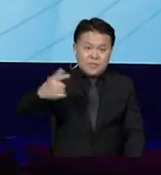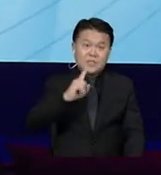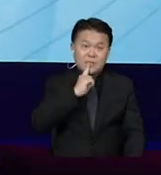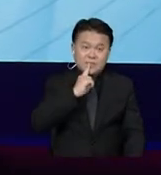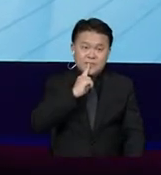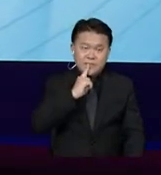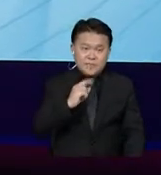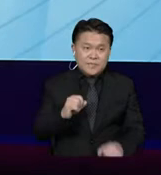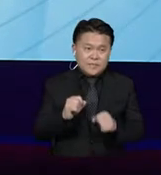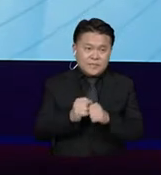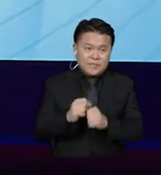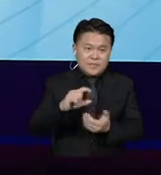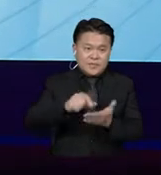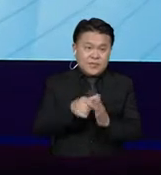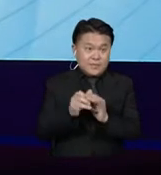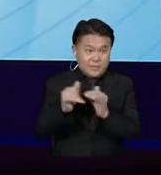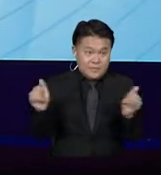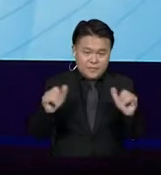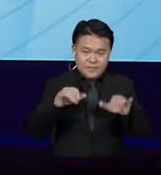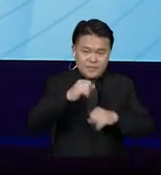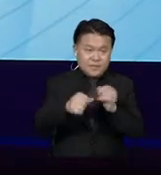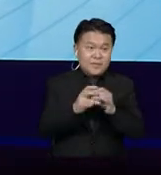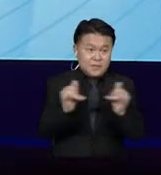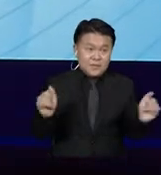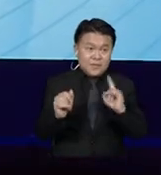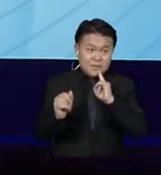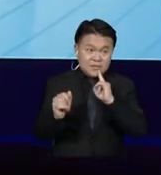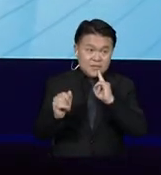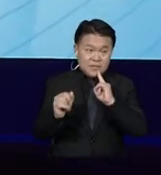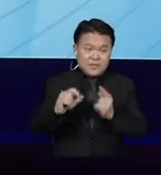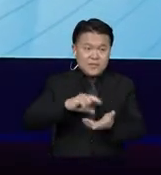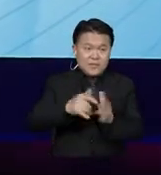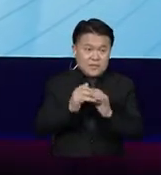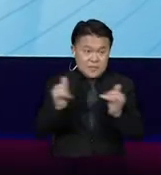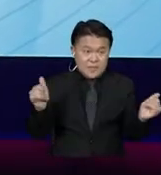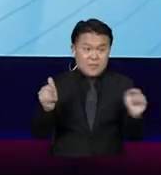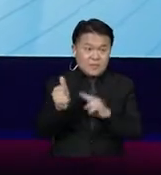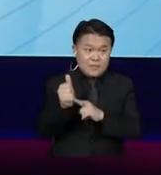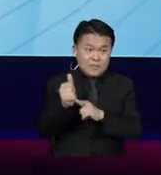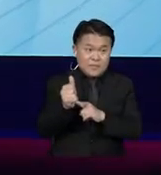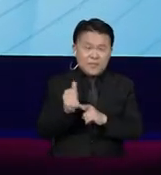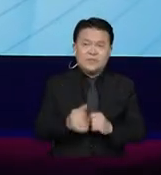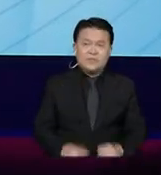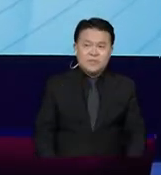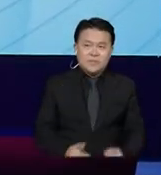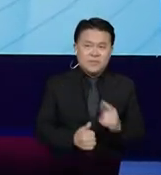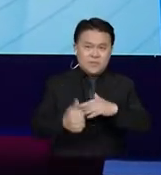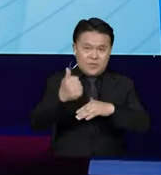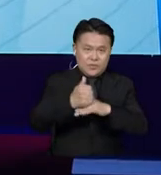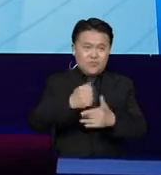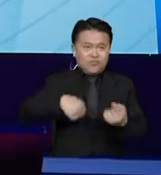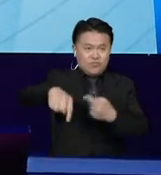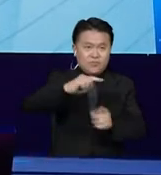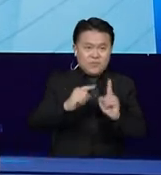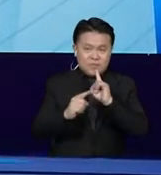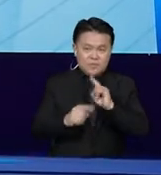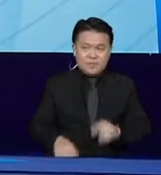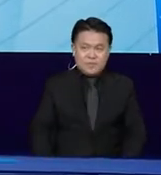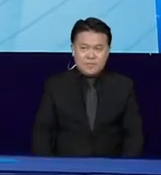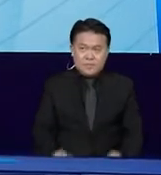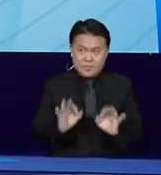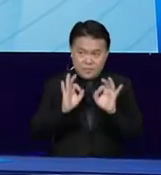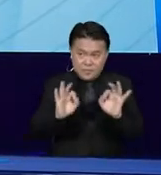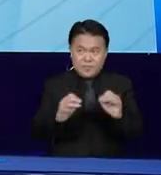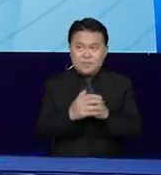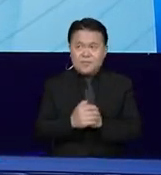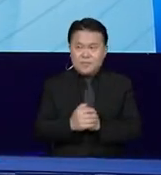reproduce. And in fact, if you step back and you look at all of life and you ask, what is the